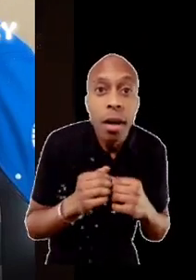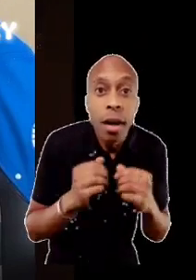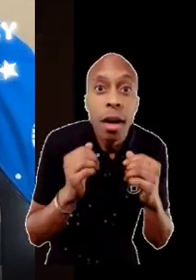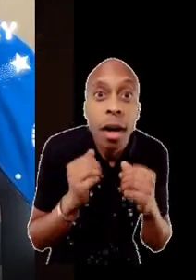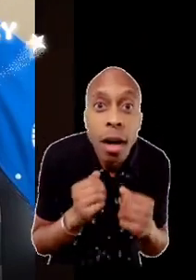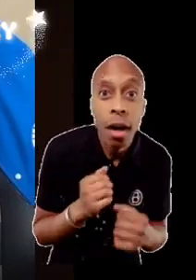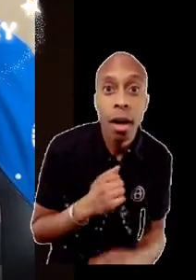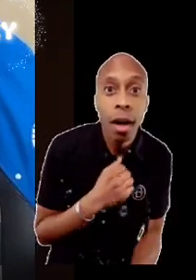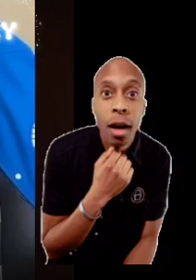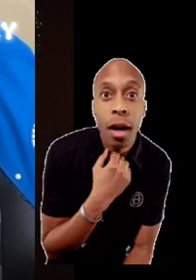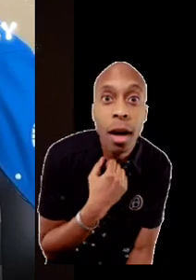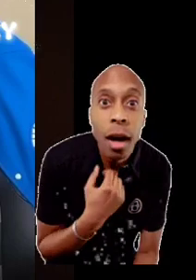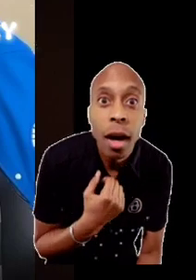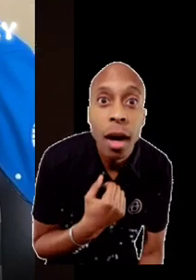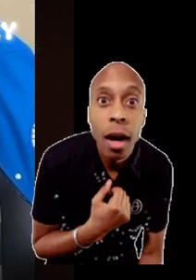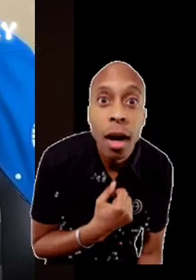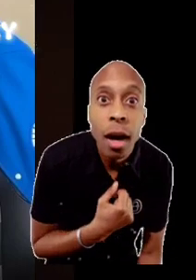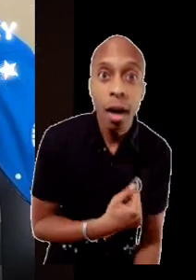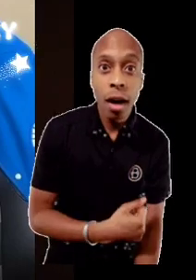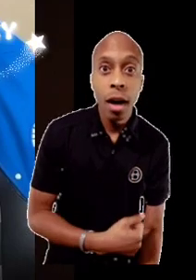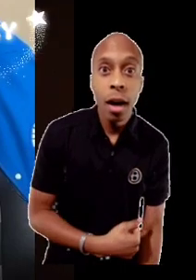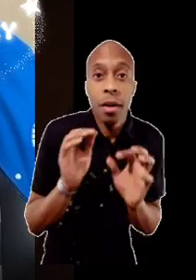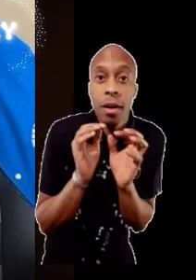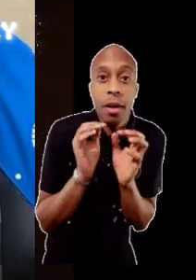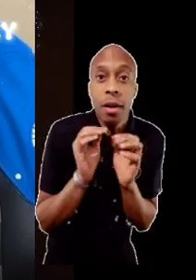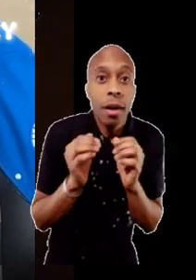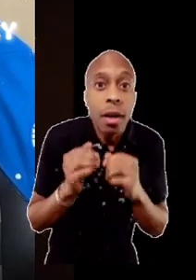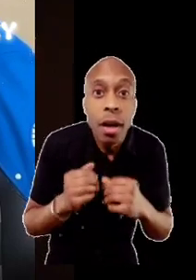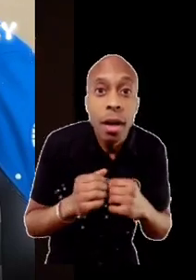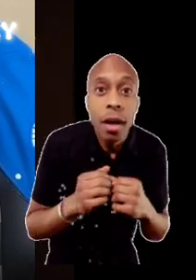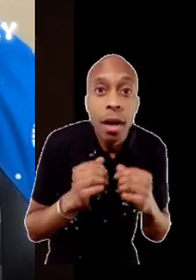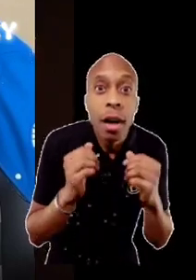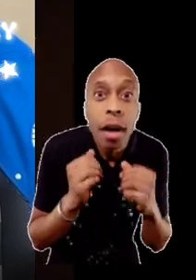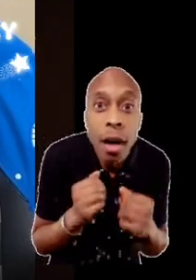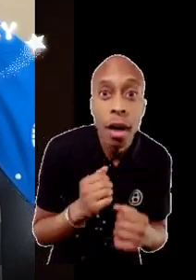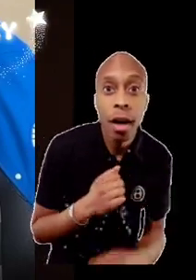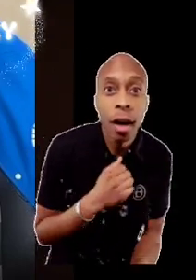Why do you know? You only run out